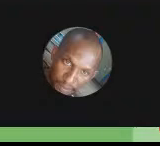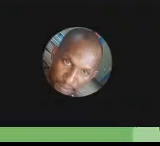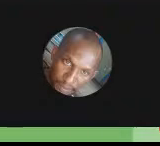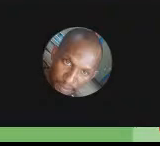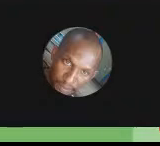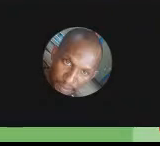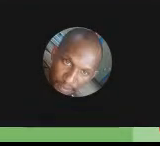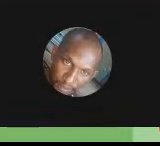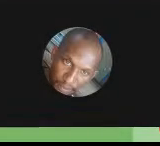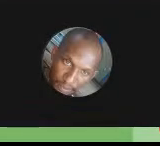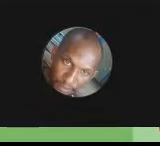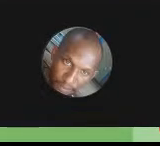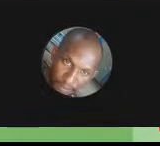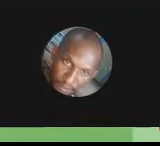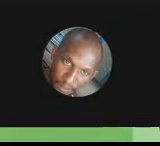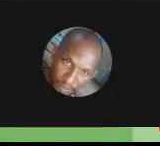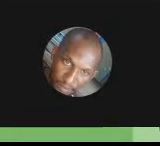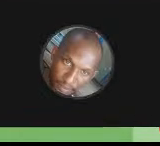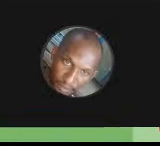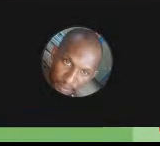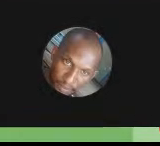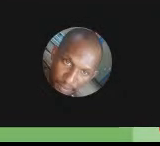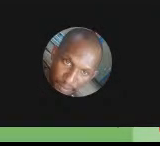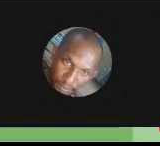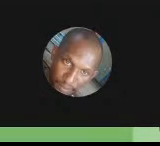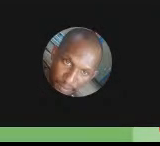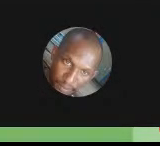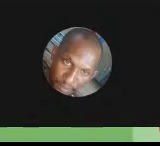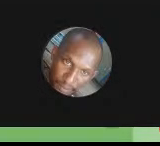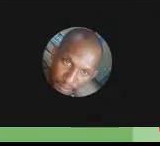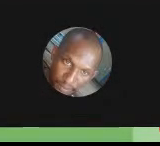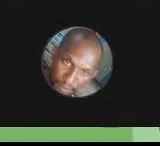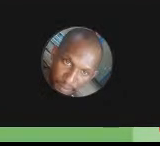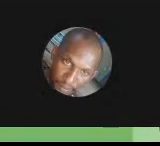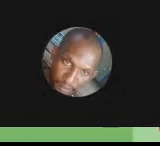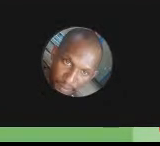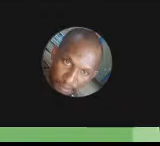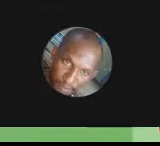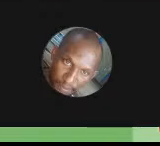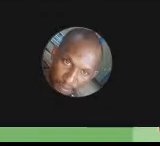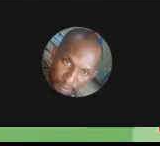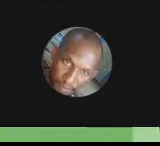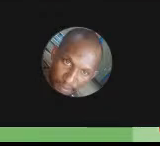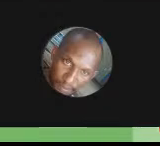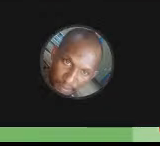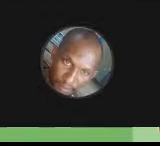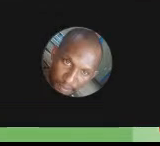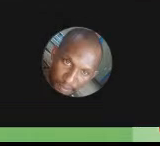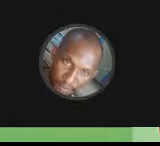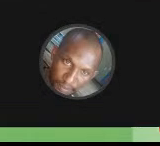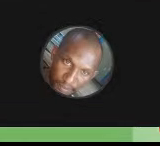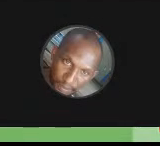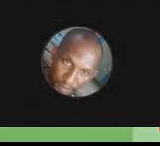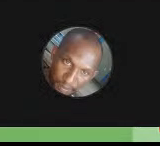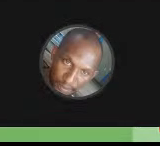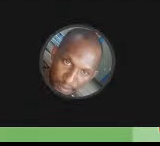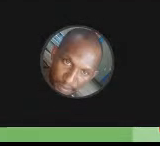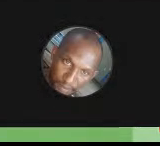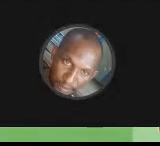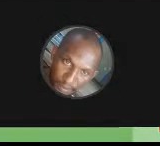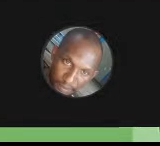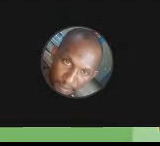invoices in that score. It's unless then that would have not suited your